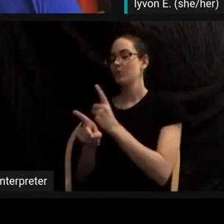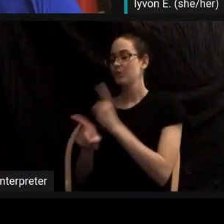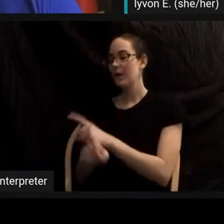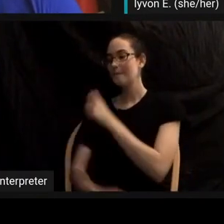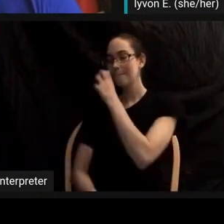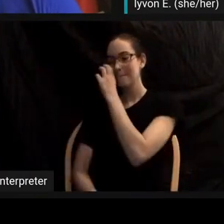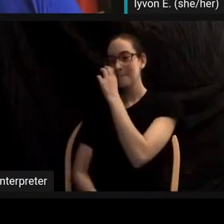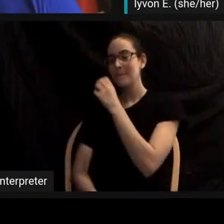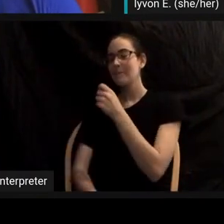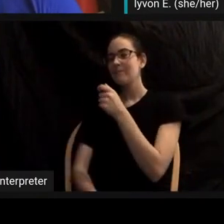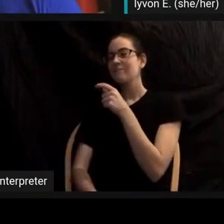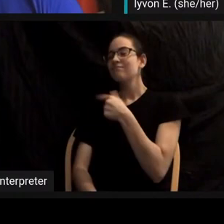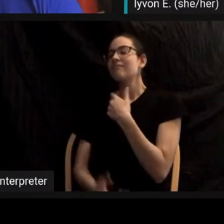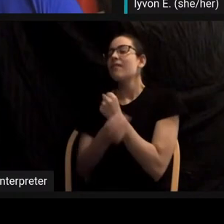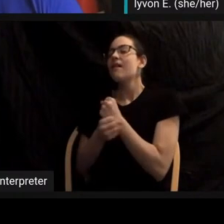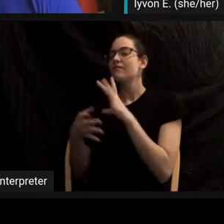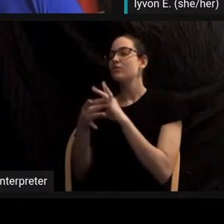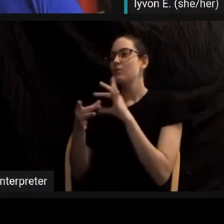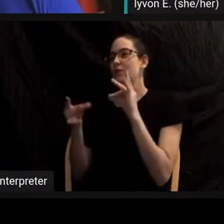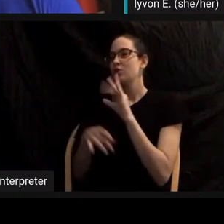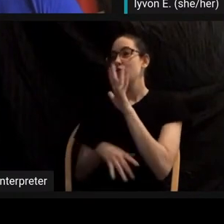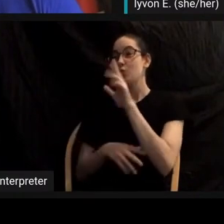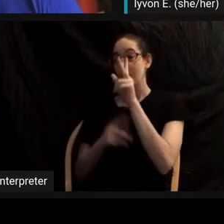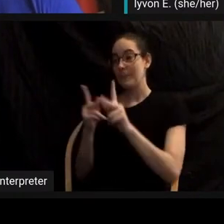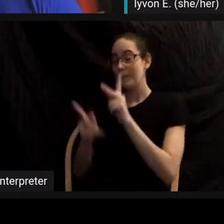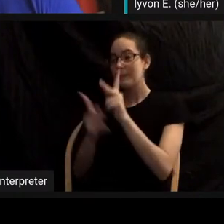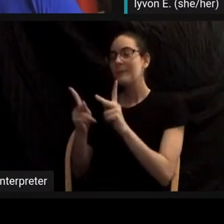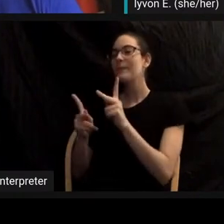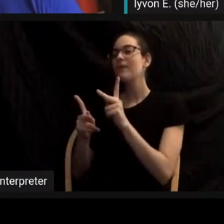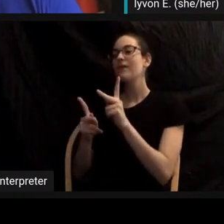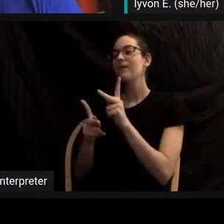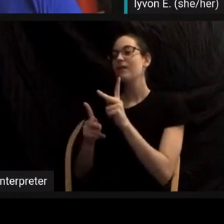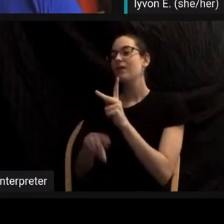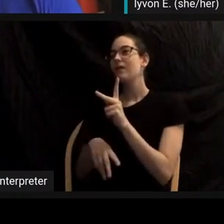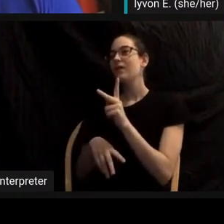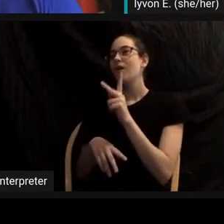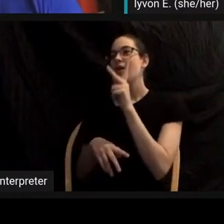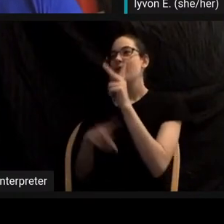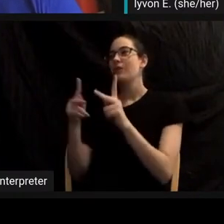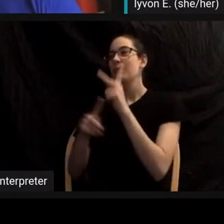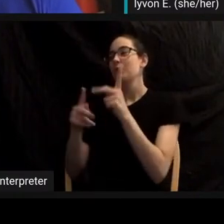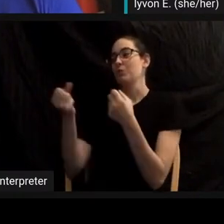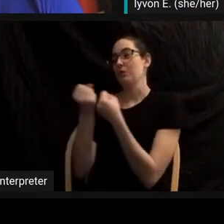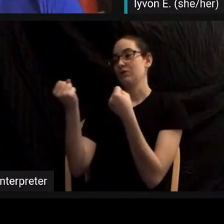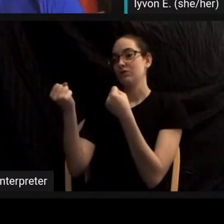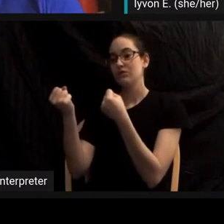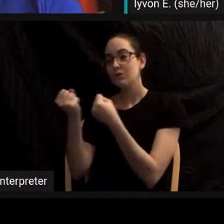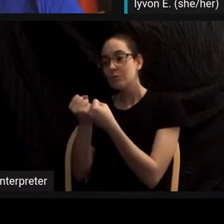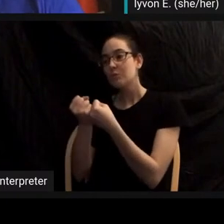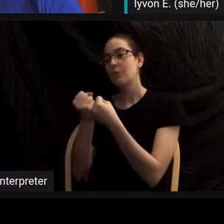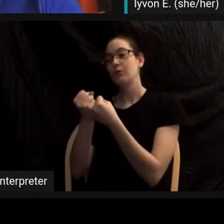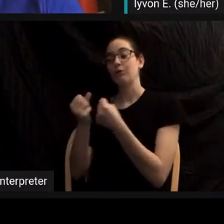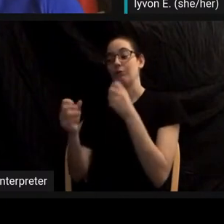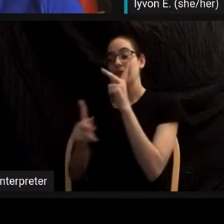that what I love what you said is that your people aren't just the, you know, logistical support or the labor support,